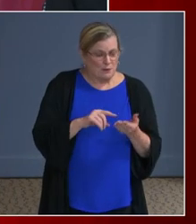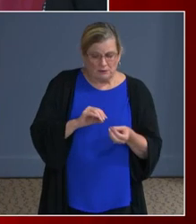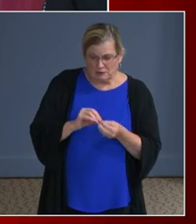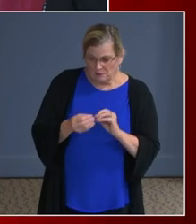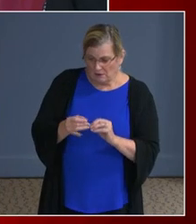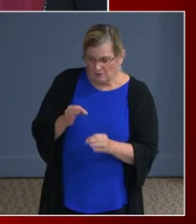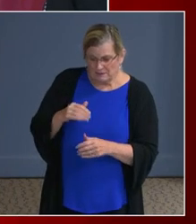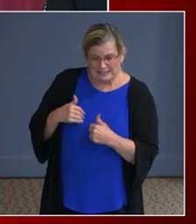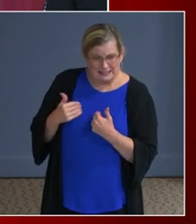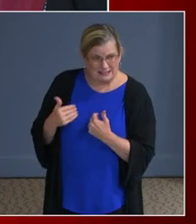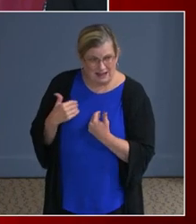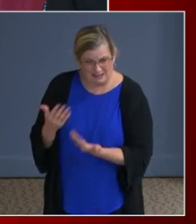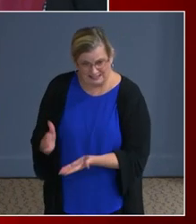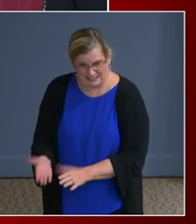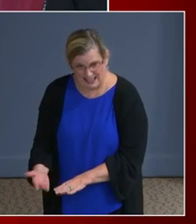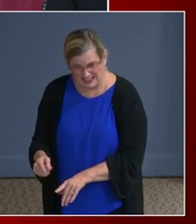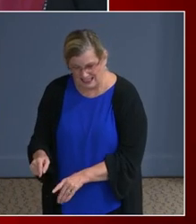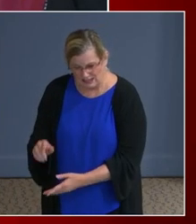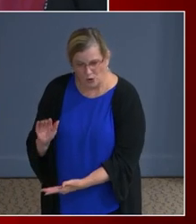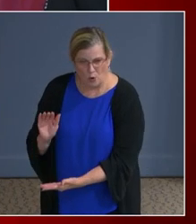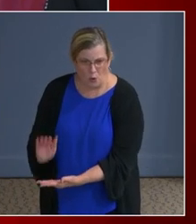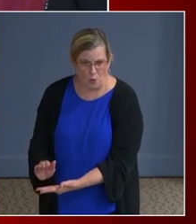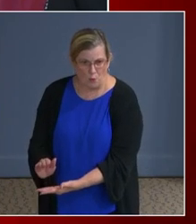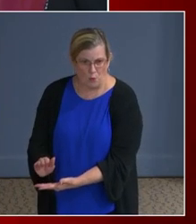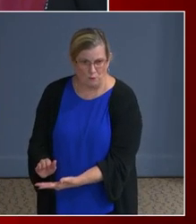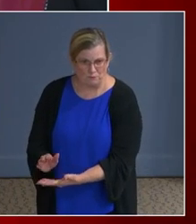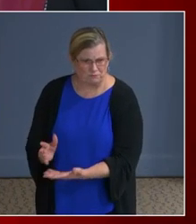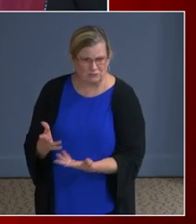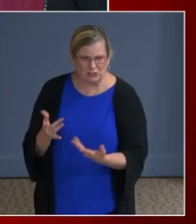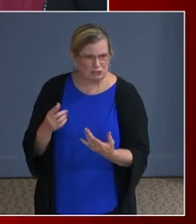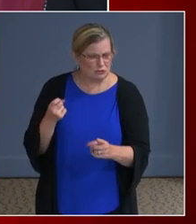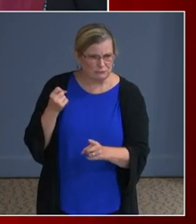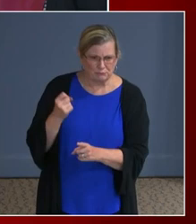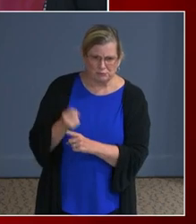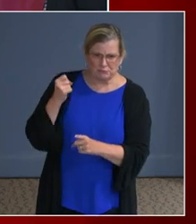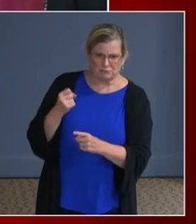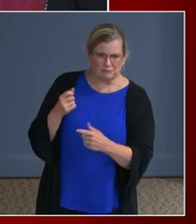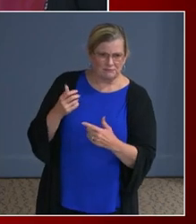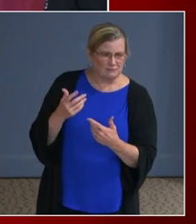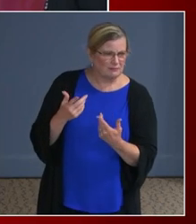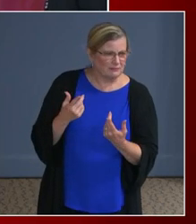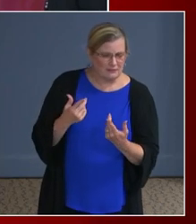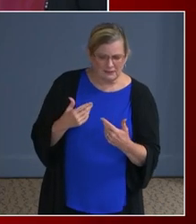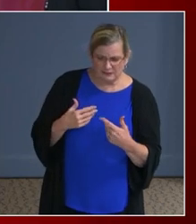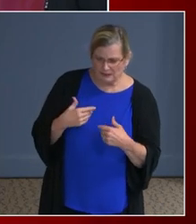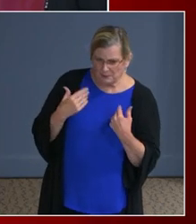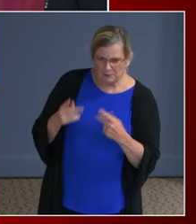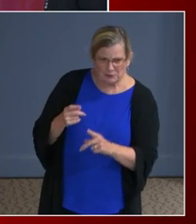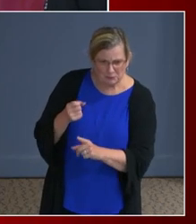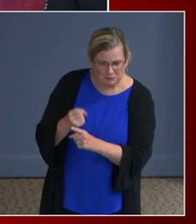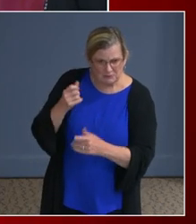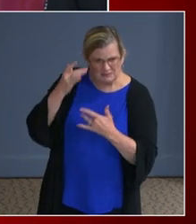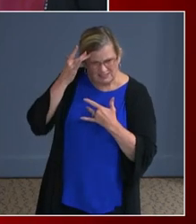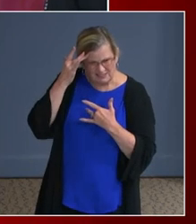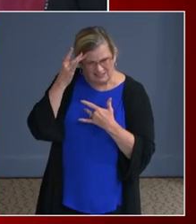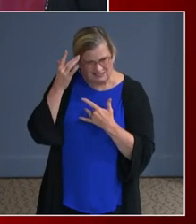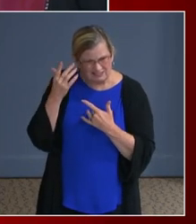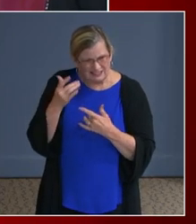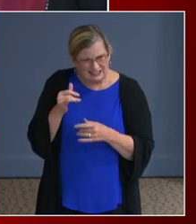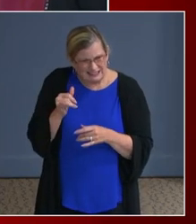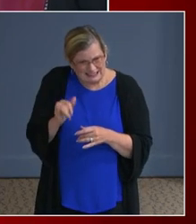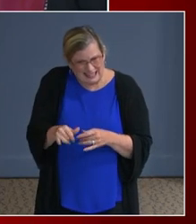severe illness or death doesn't occur in younger populations, but the rate at which death occurs in that population may be